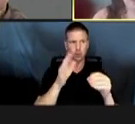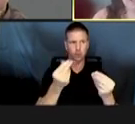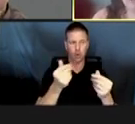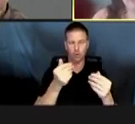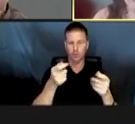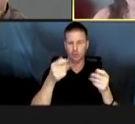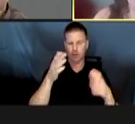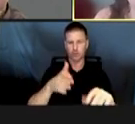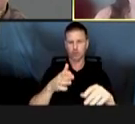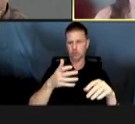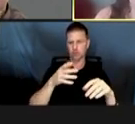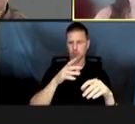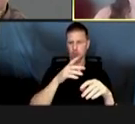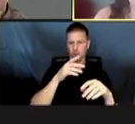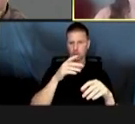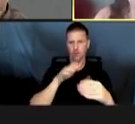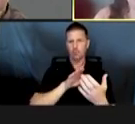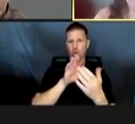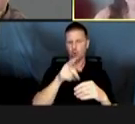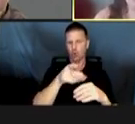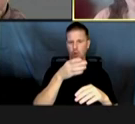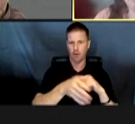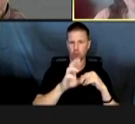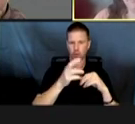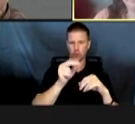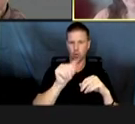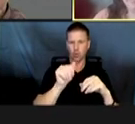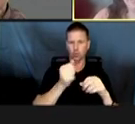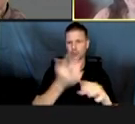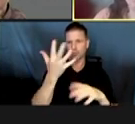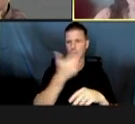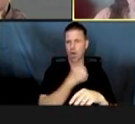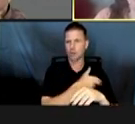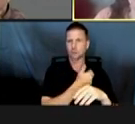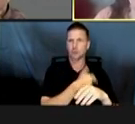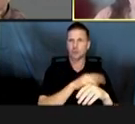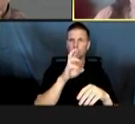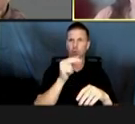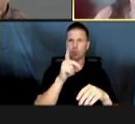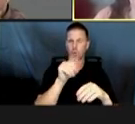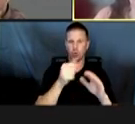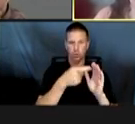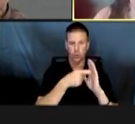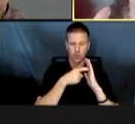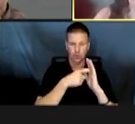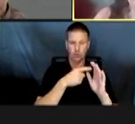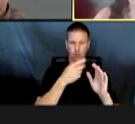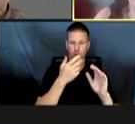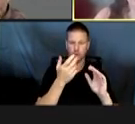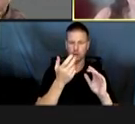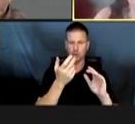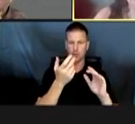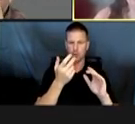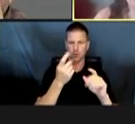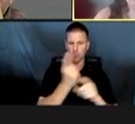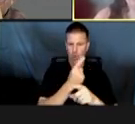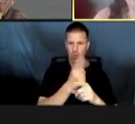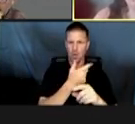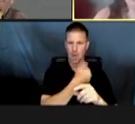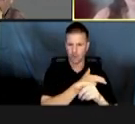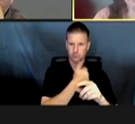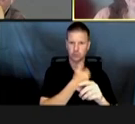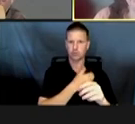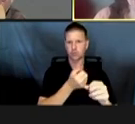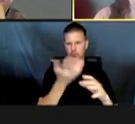manager allegedly had approached her after Rhoda had been hospitalized. And Rhoda required relatively regular hospitalizations because